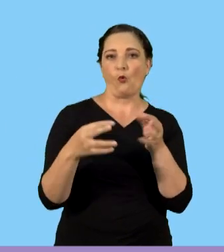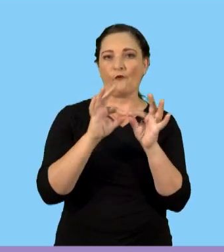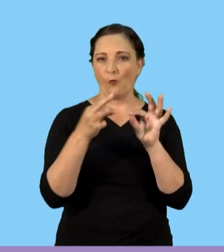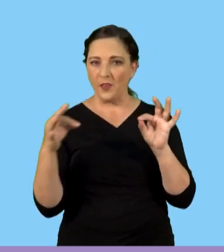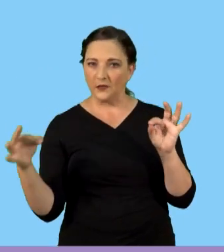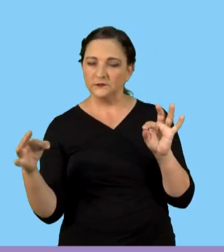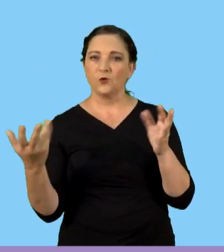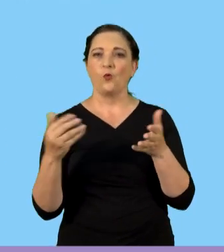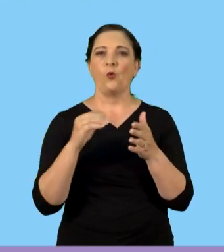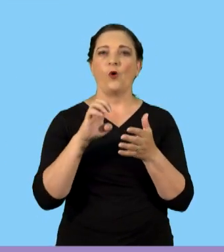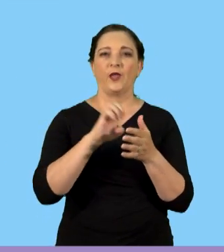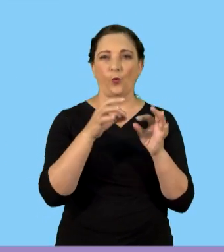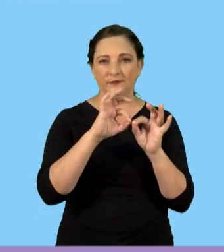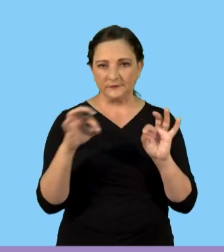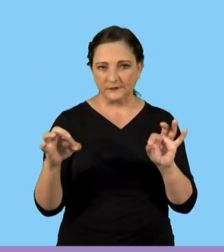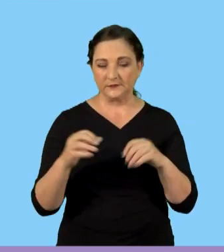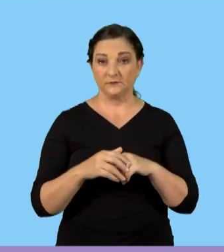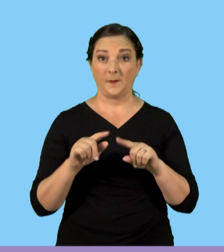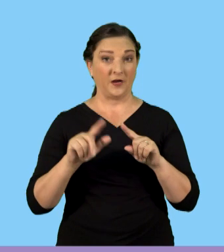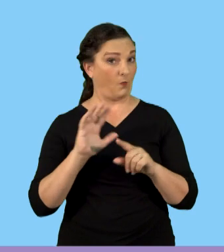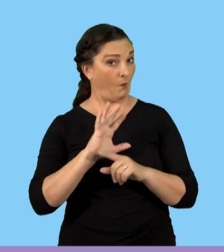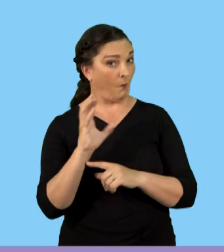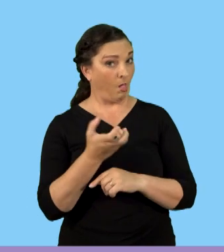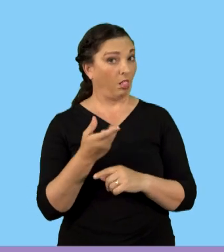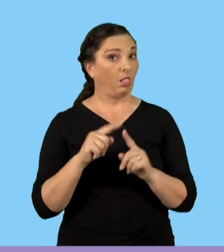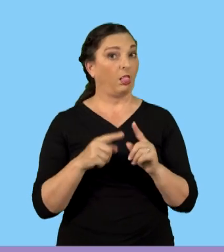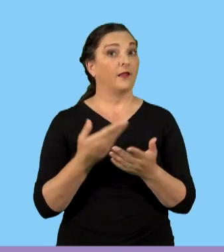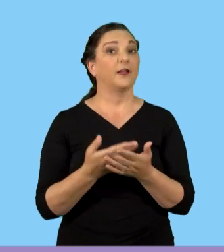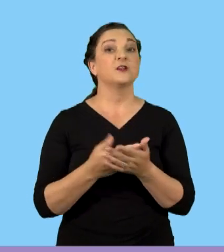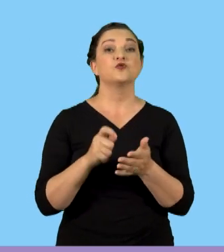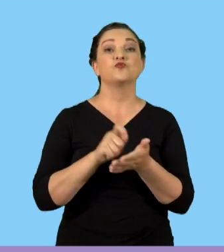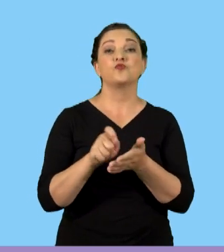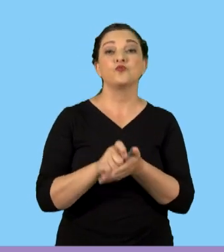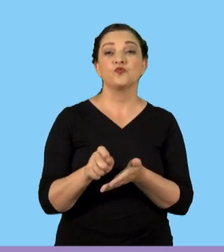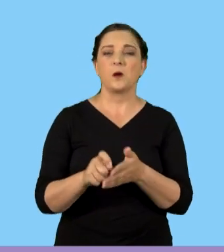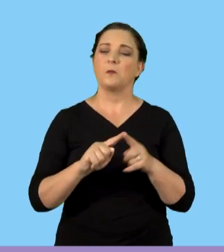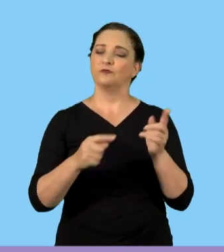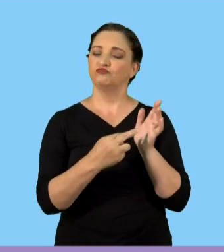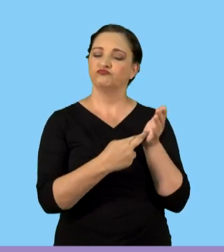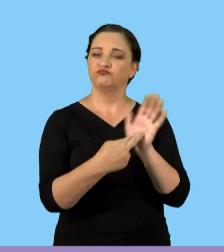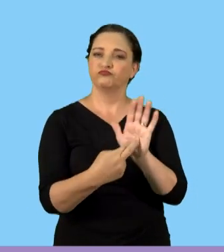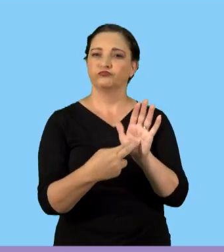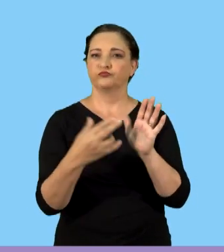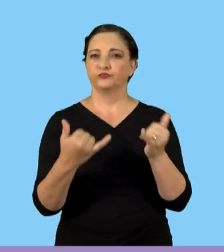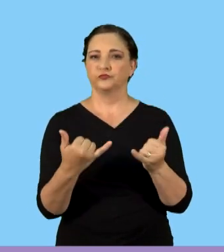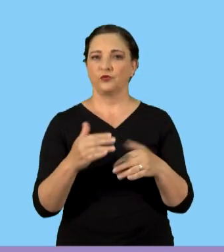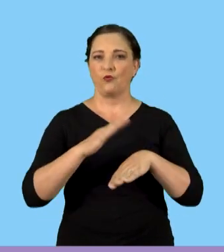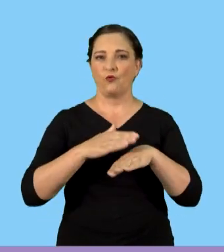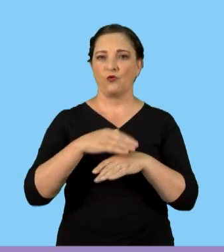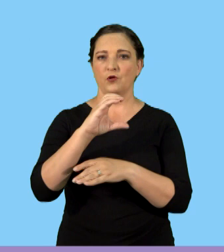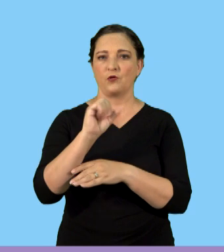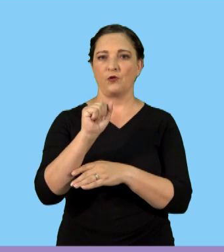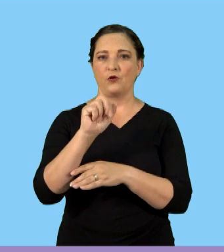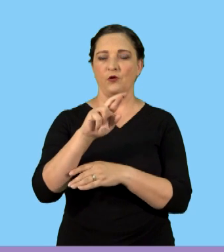or equations. You must also be able to write ordered pairs of a function and represent them on a